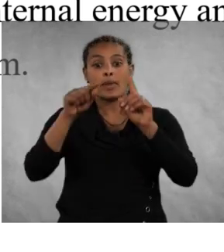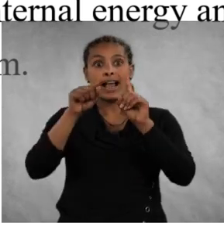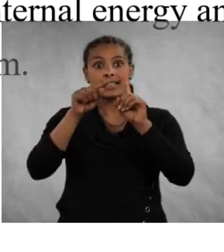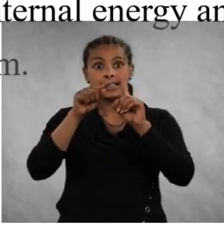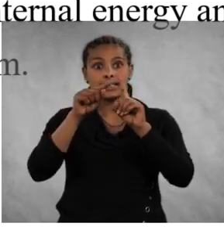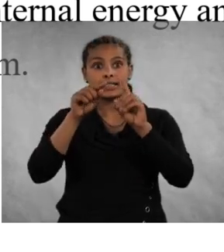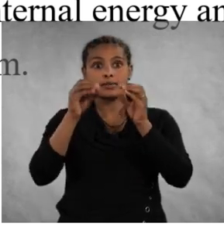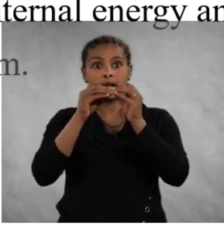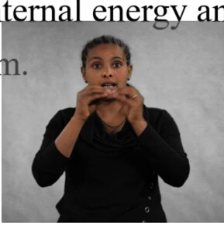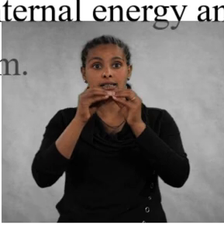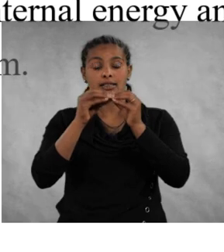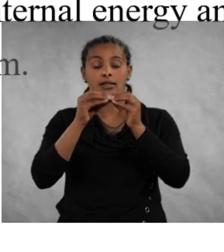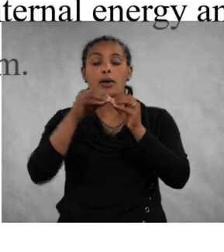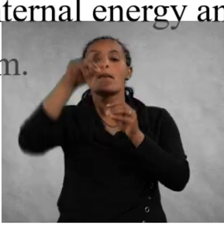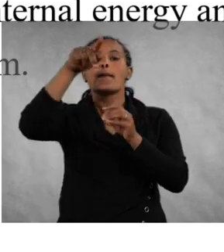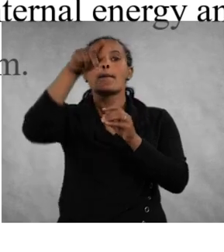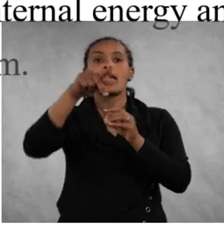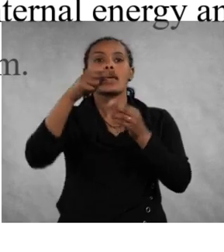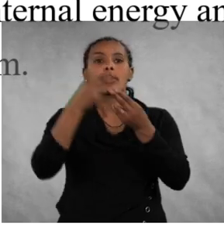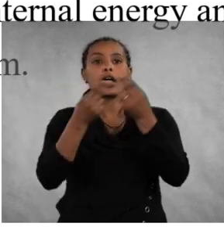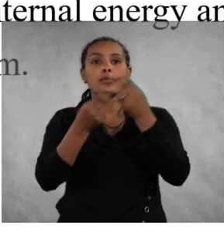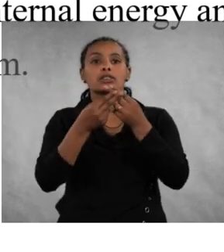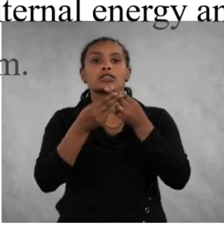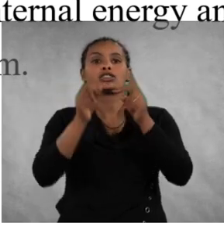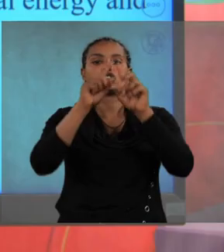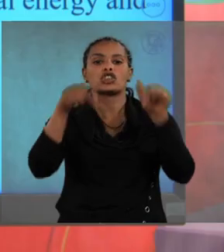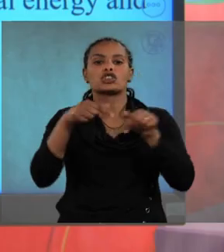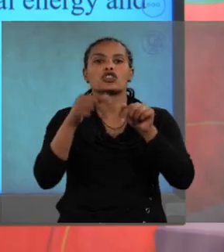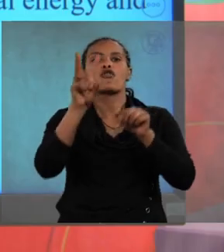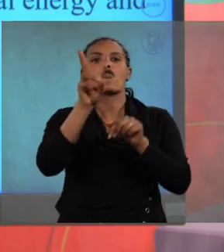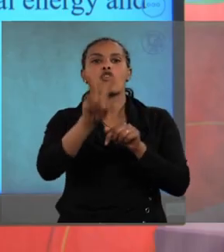plus P times change in volume.